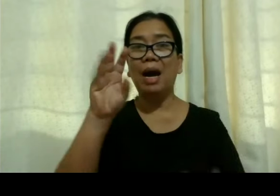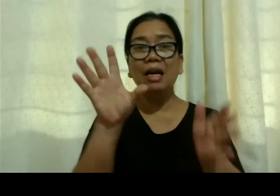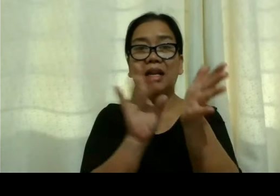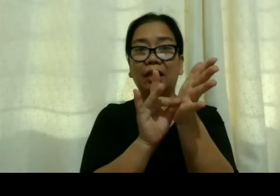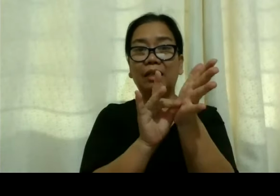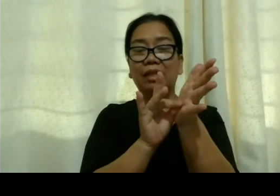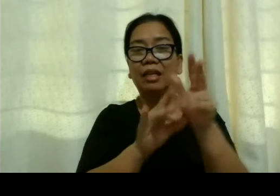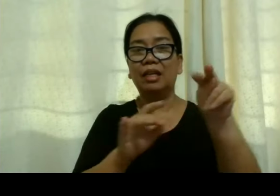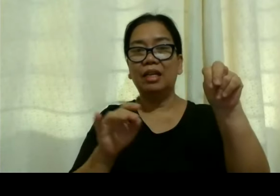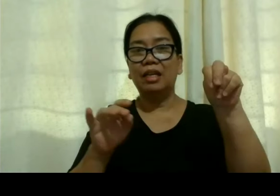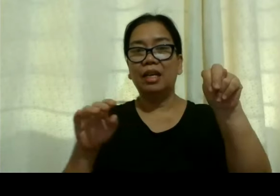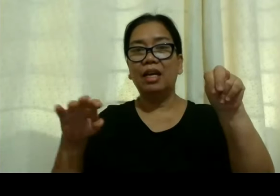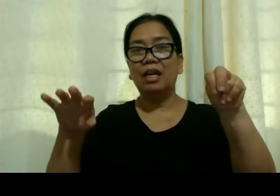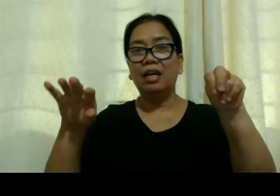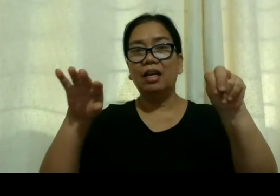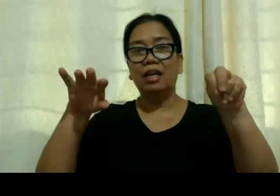a magnet